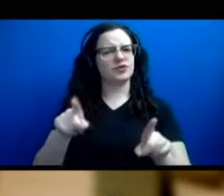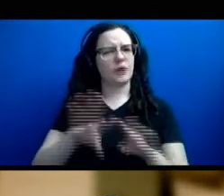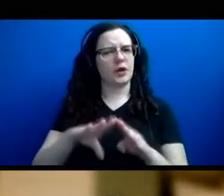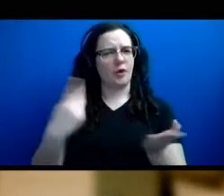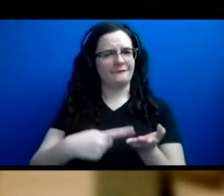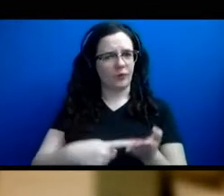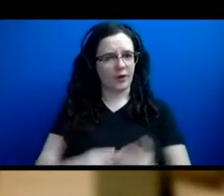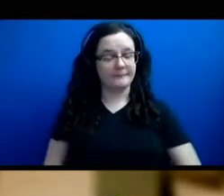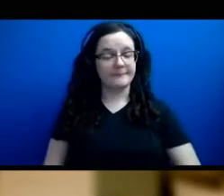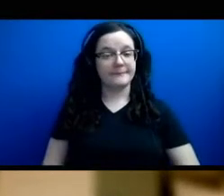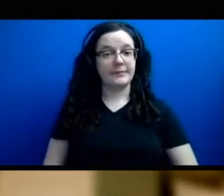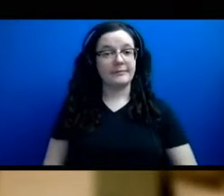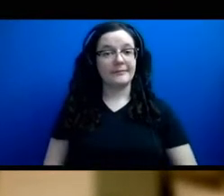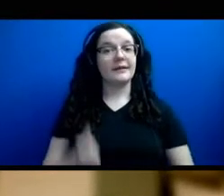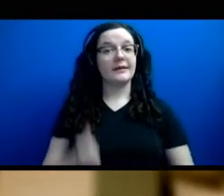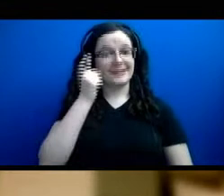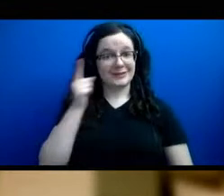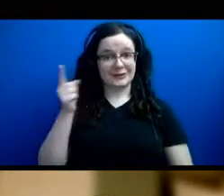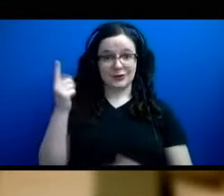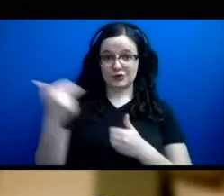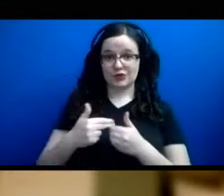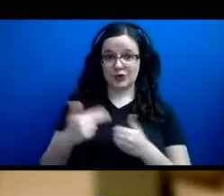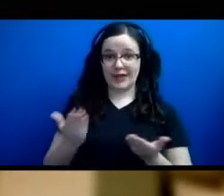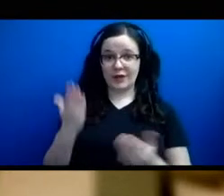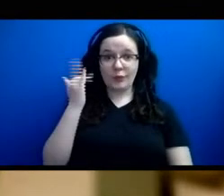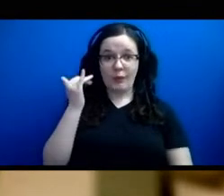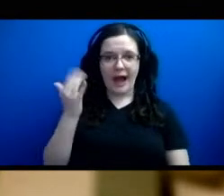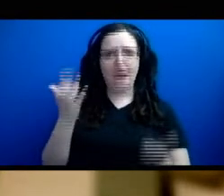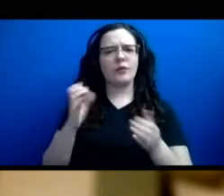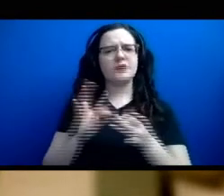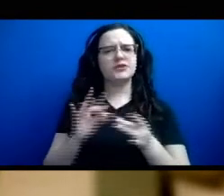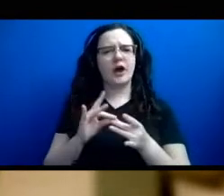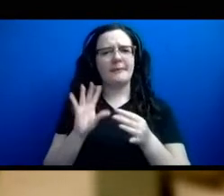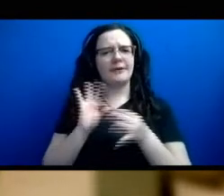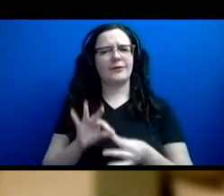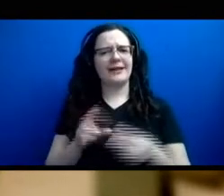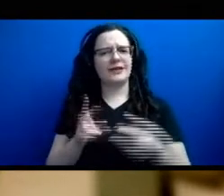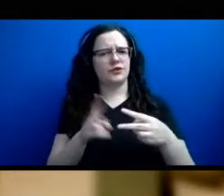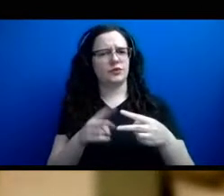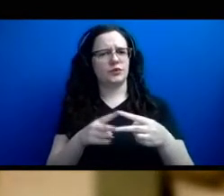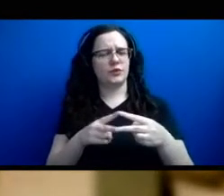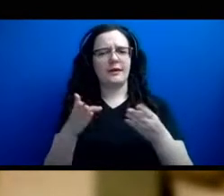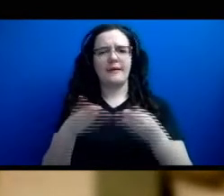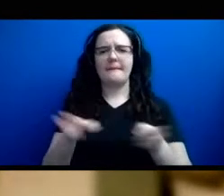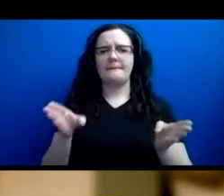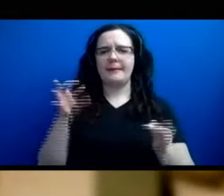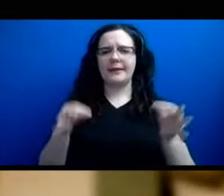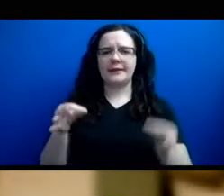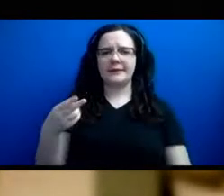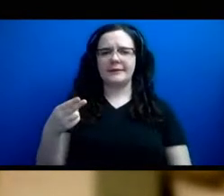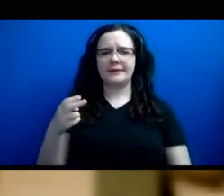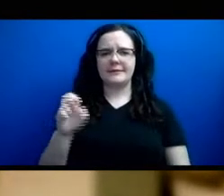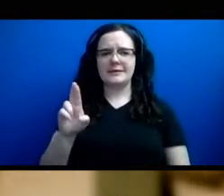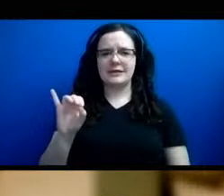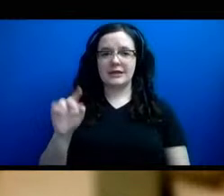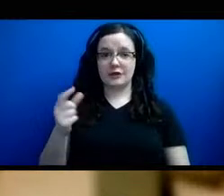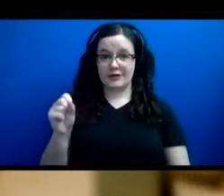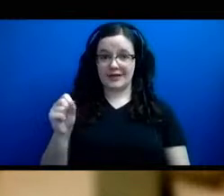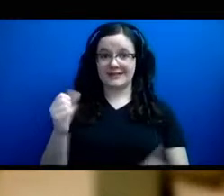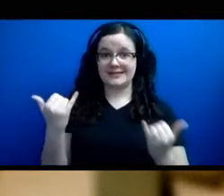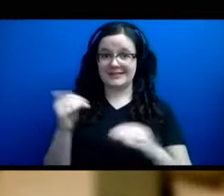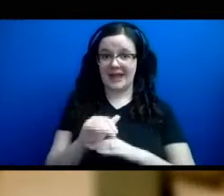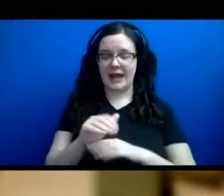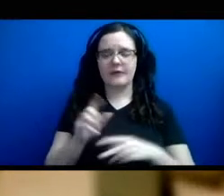to comment on either of the two public hearings being held tonight, the temporary